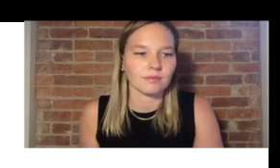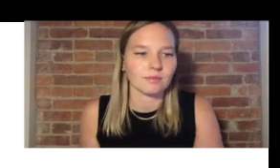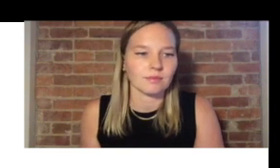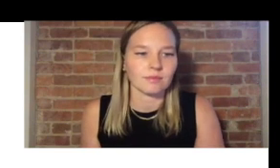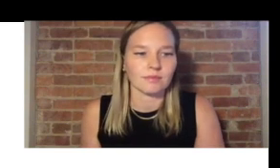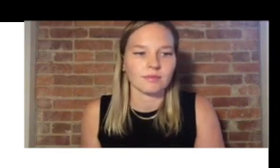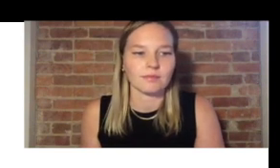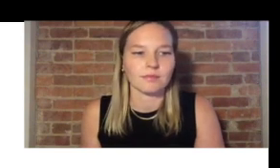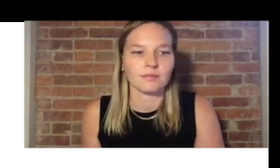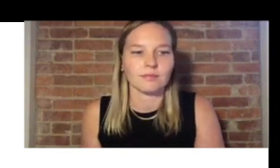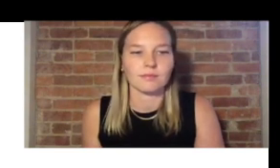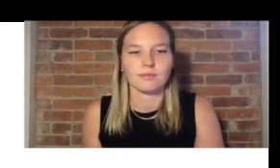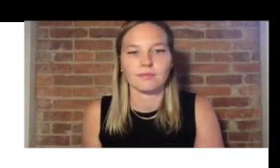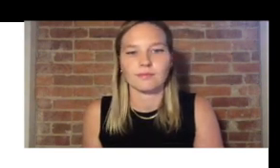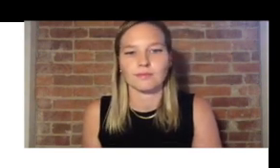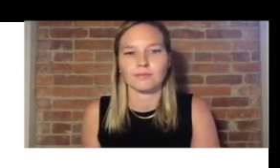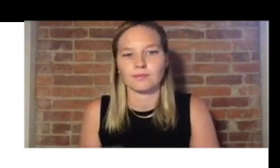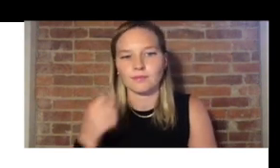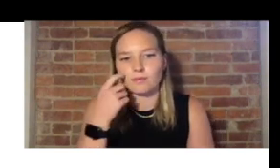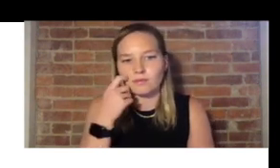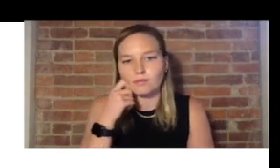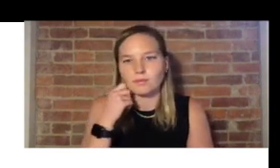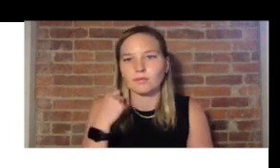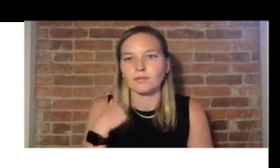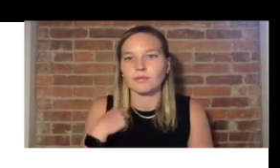on the right and the left.